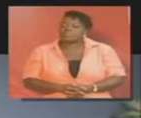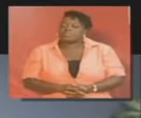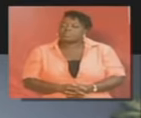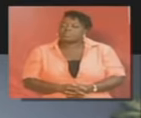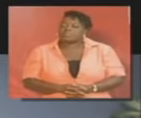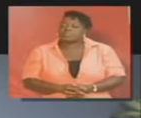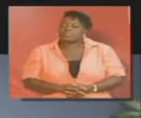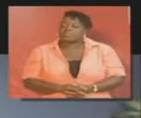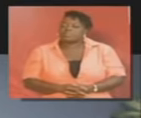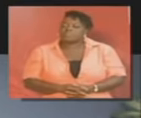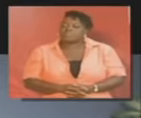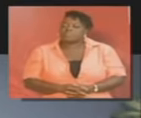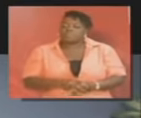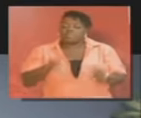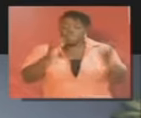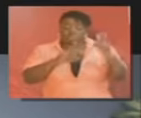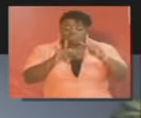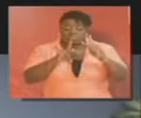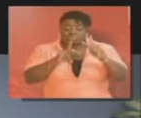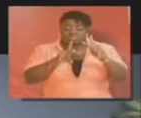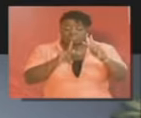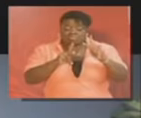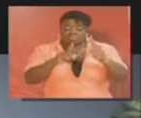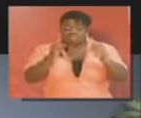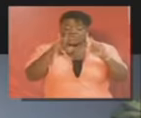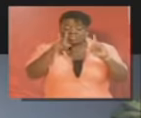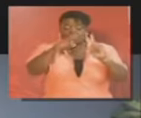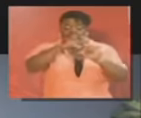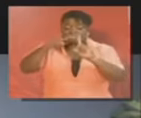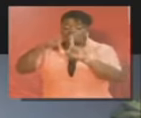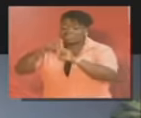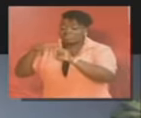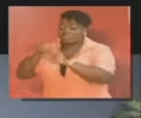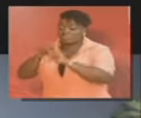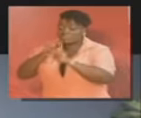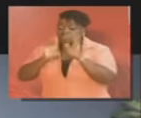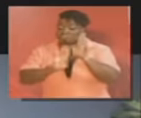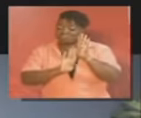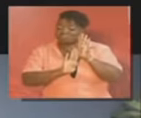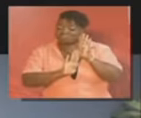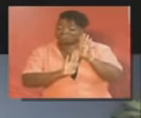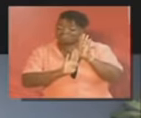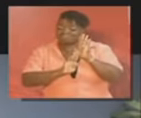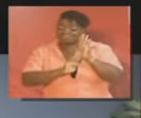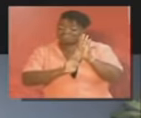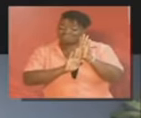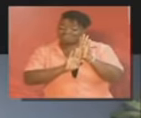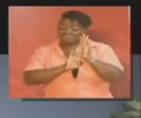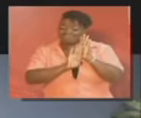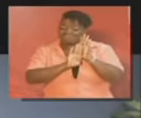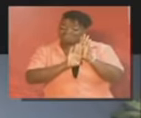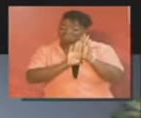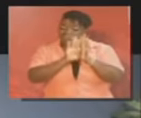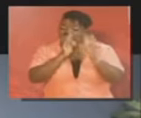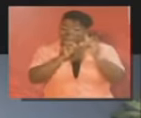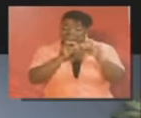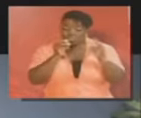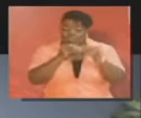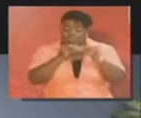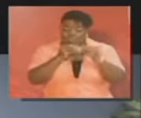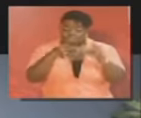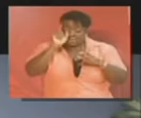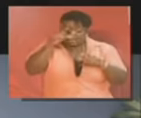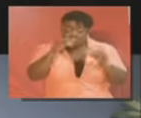Mr. Hines, with cases on the rise, would there be any need to commission any more step-down or quarantine facilities? And can